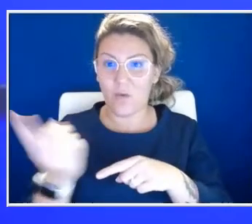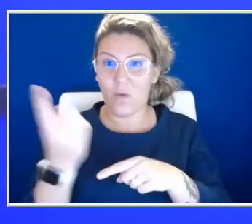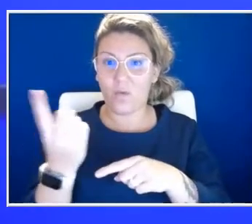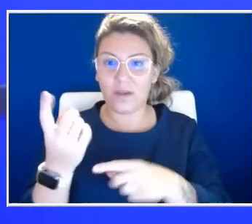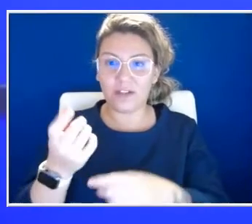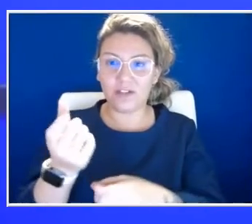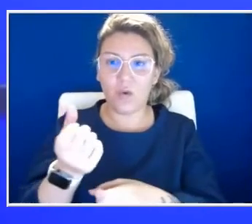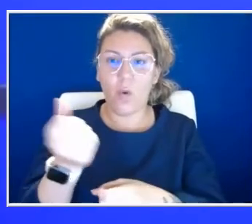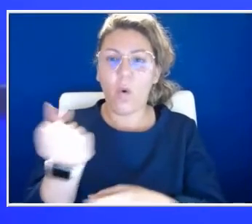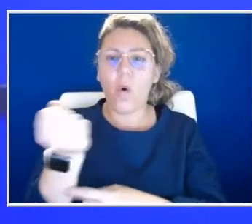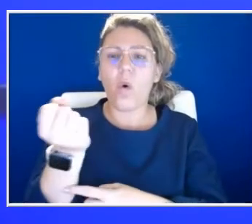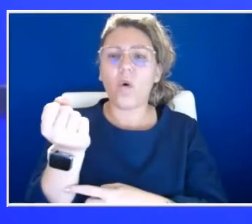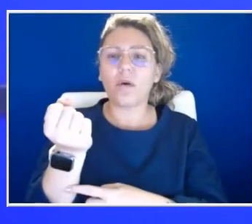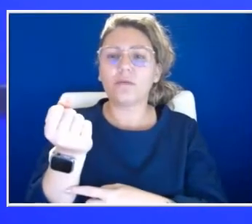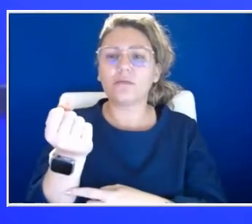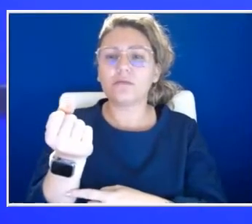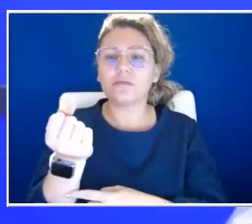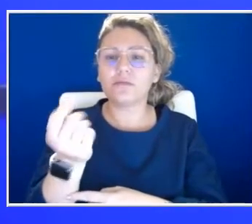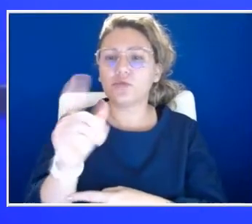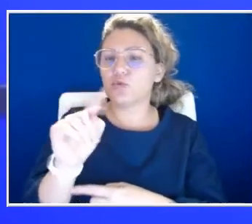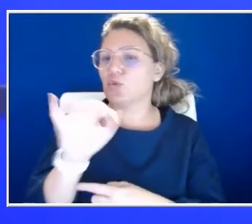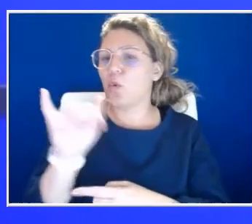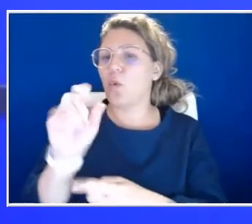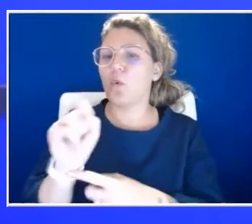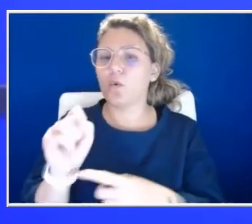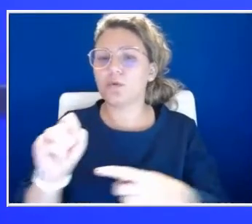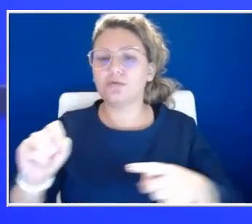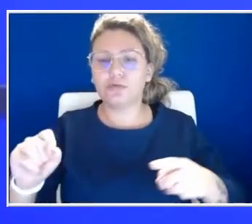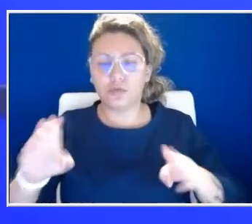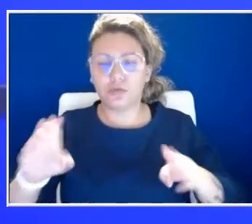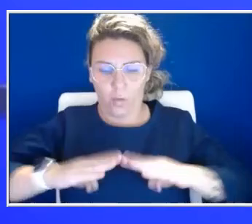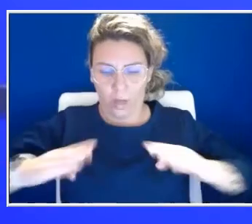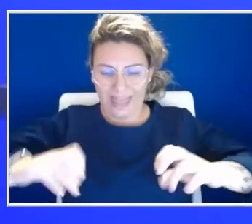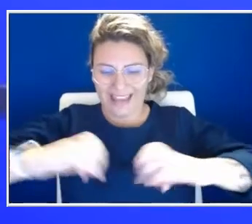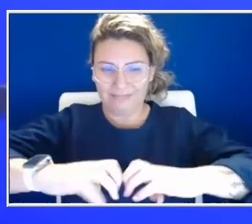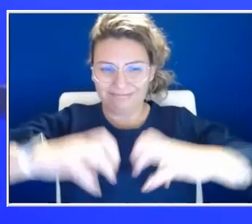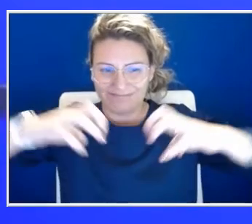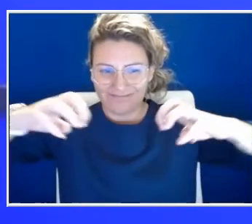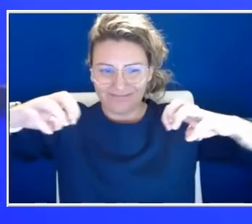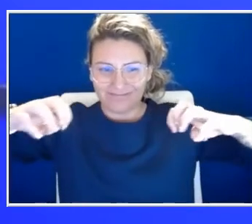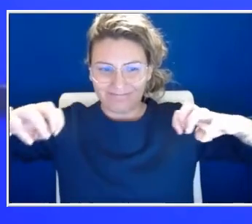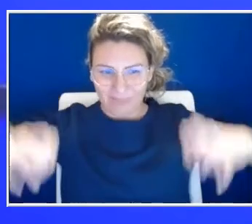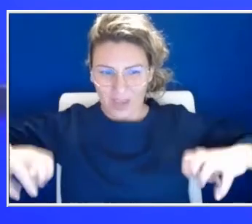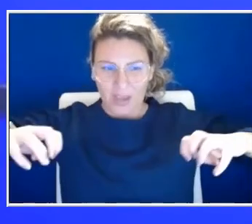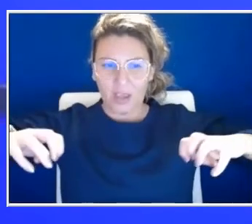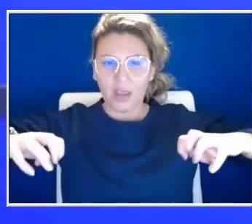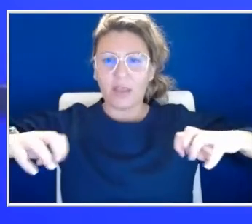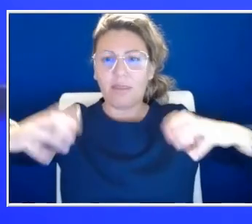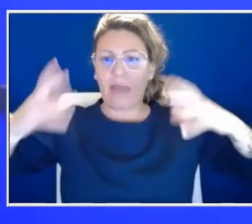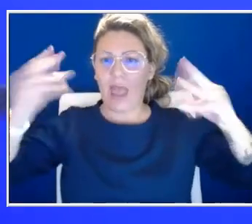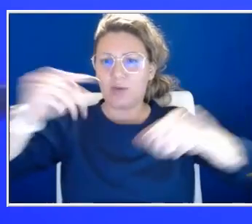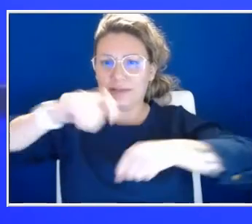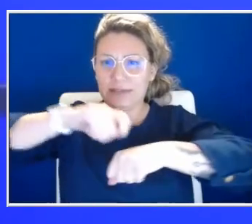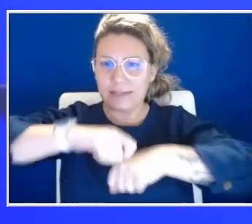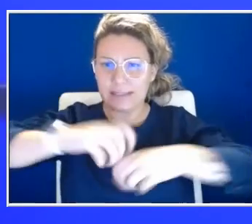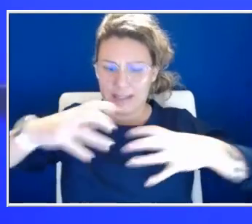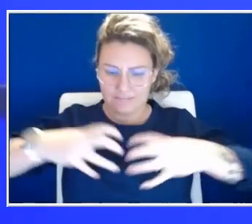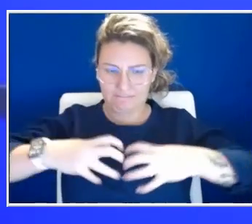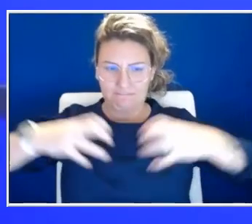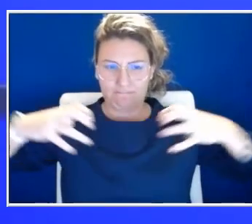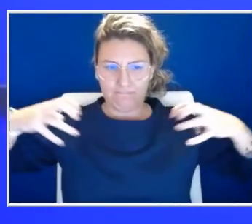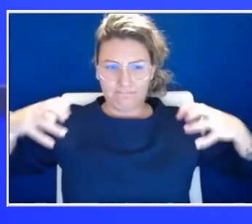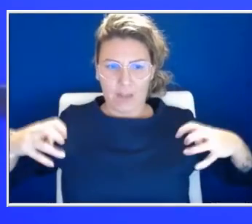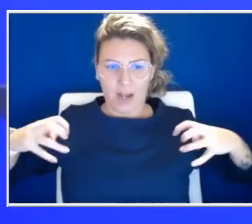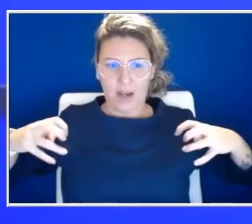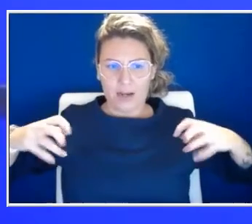to instruments to kind of retract and hold open, like the outside skin, for instance, which is sort of what this team had to do because there